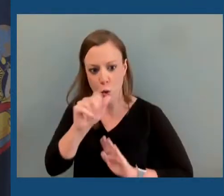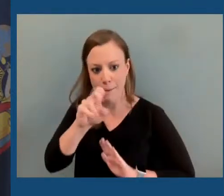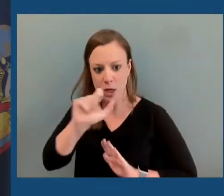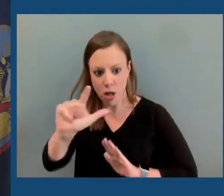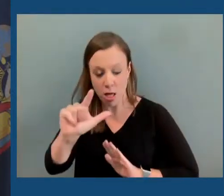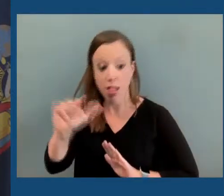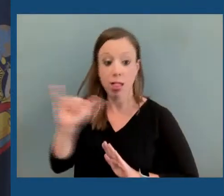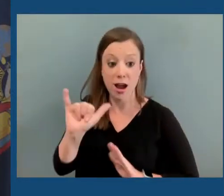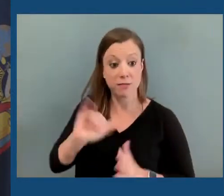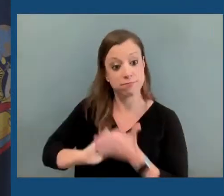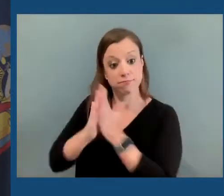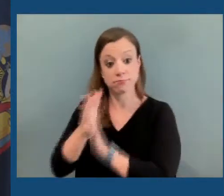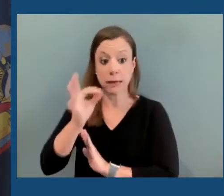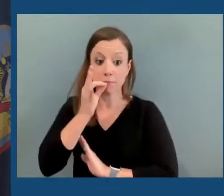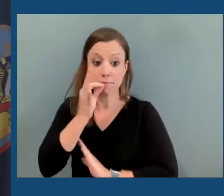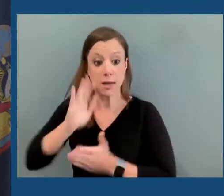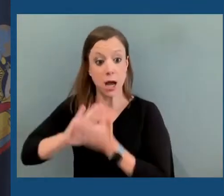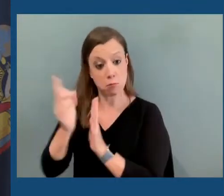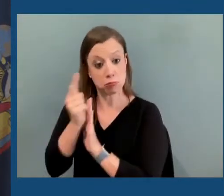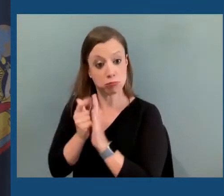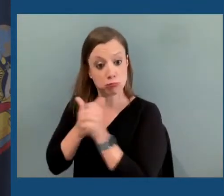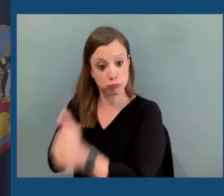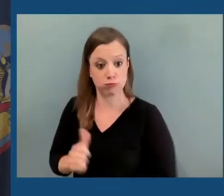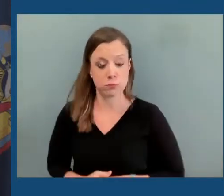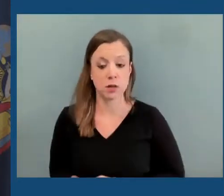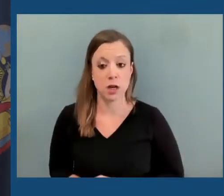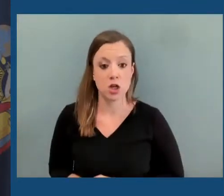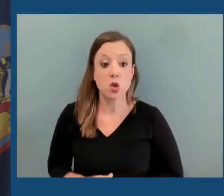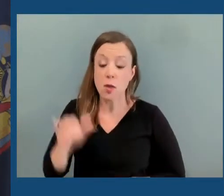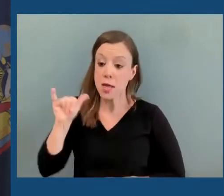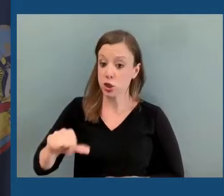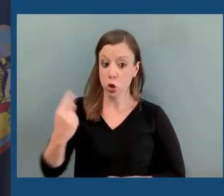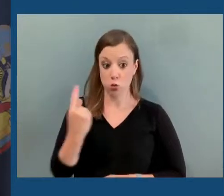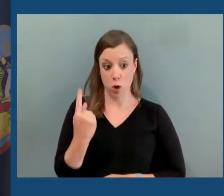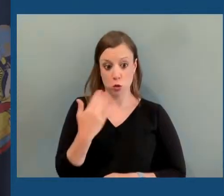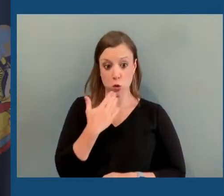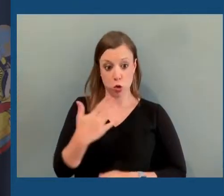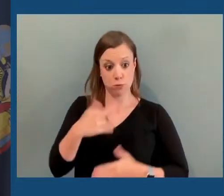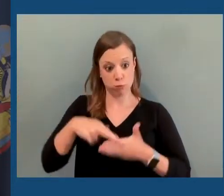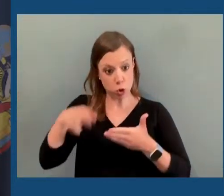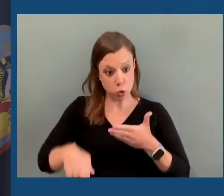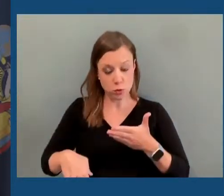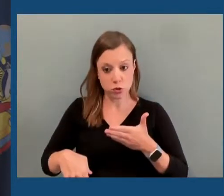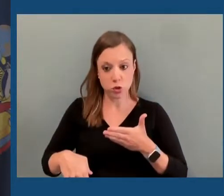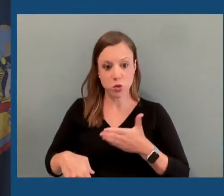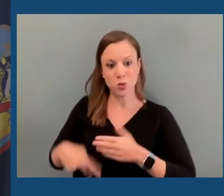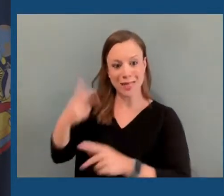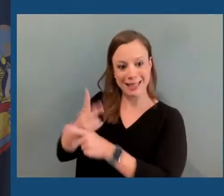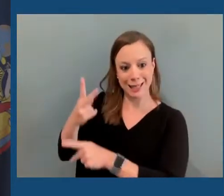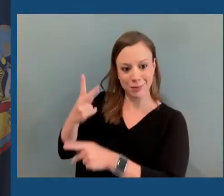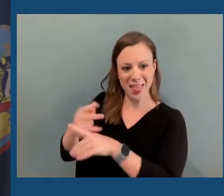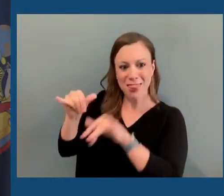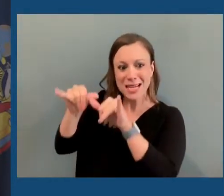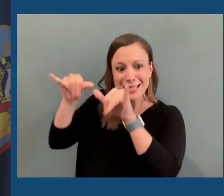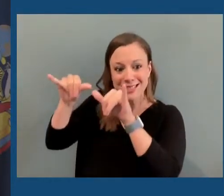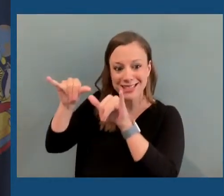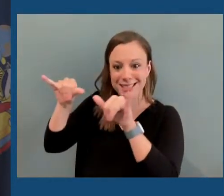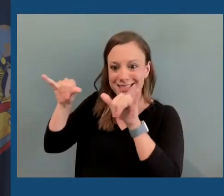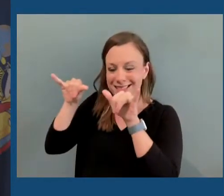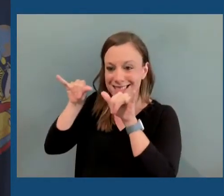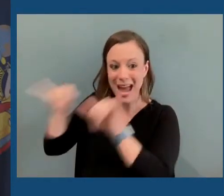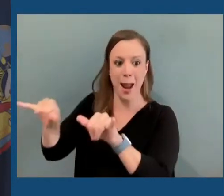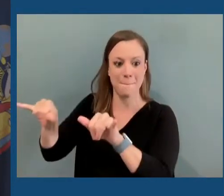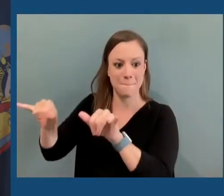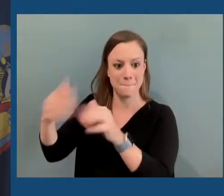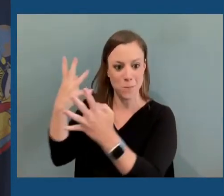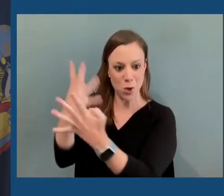is a good outcome. To maintain the same prison system that was in place for those higher